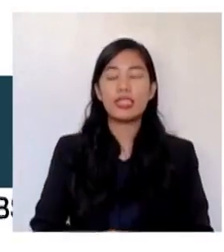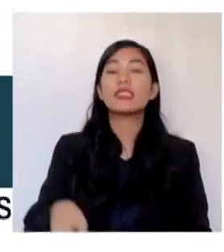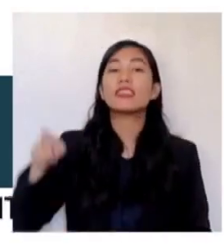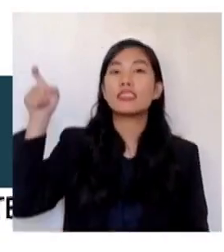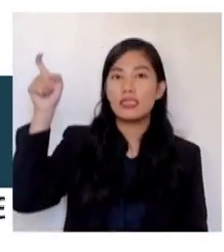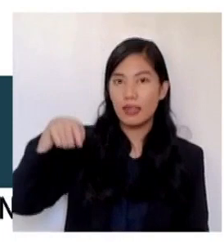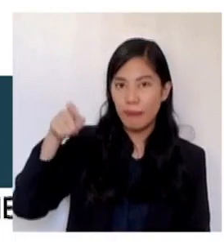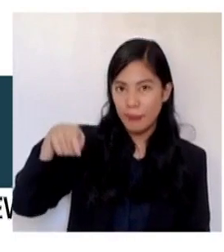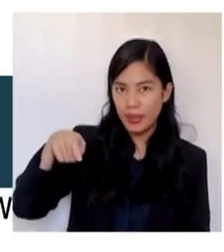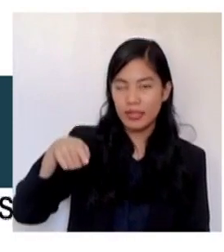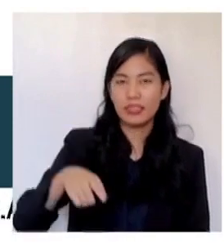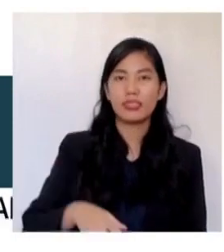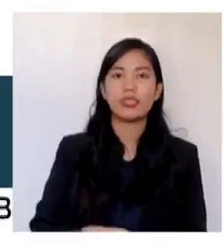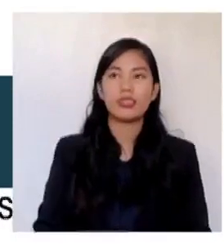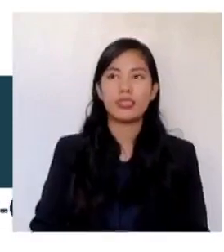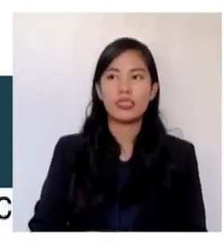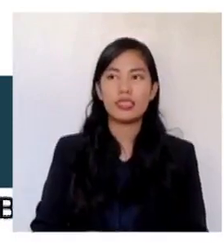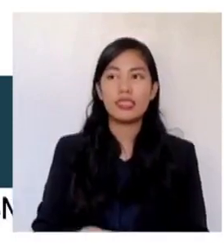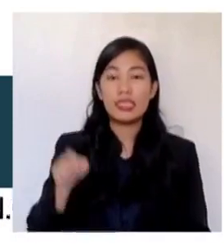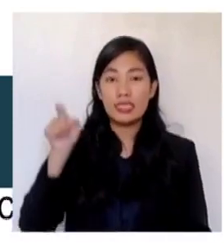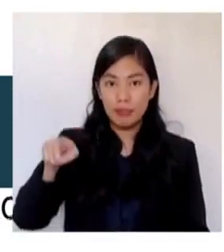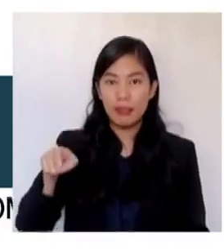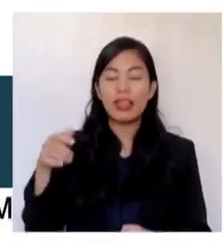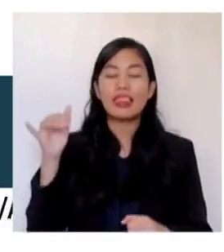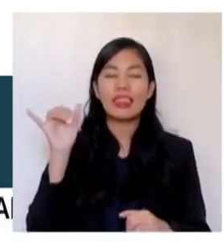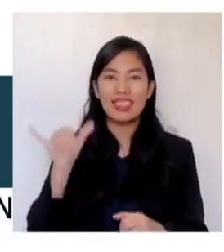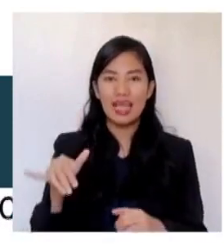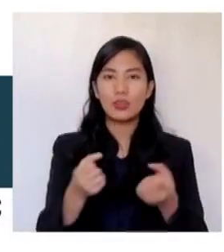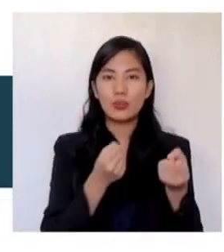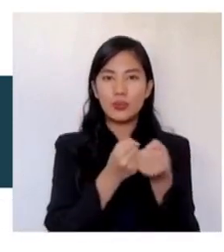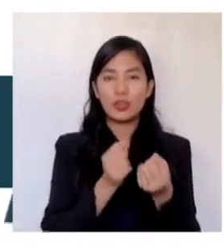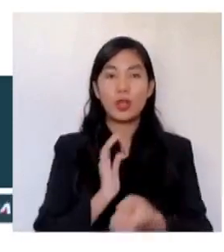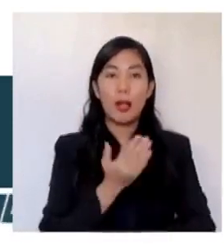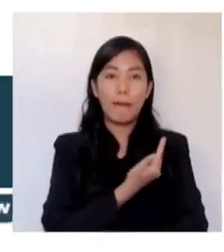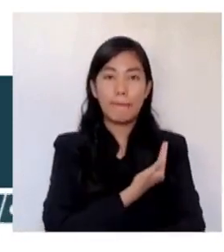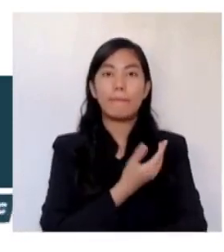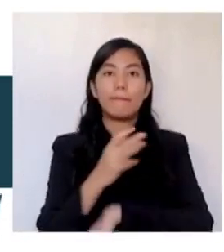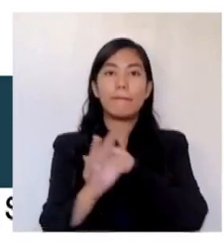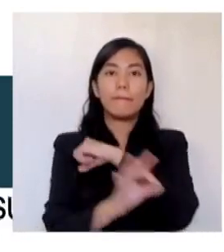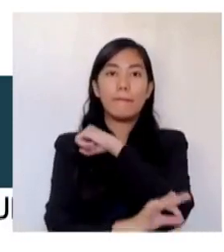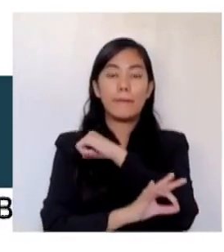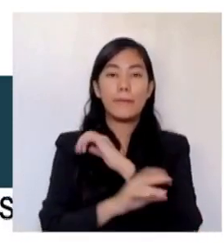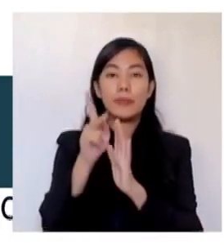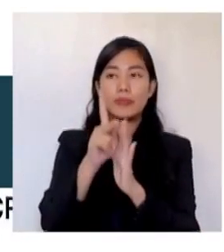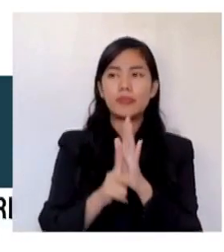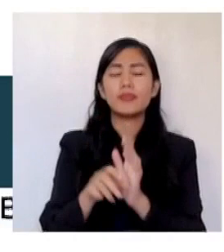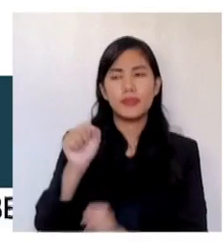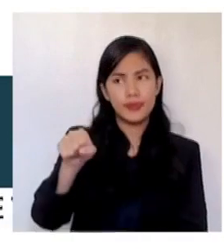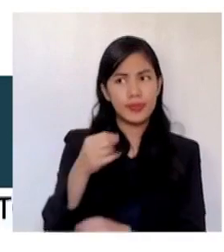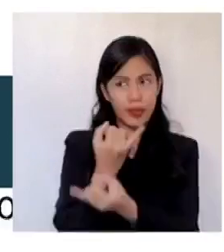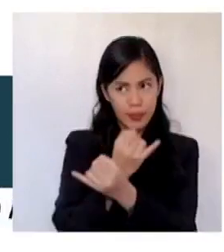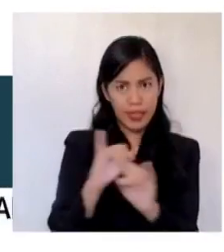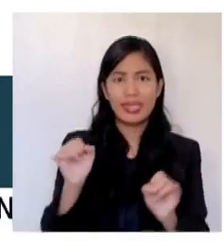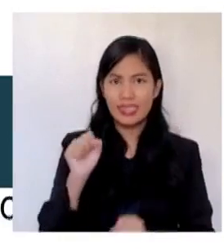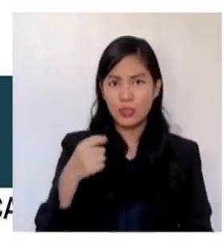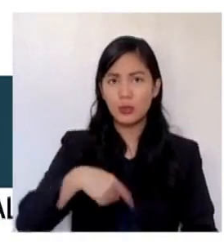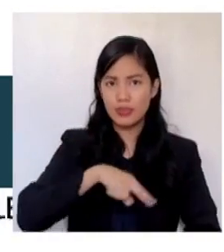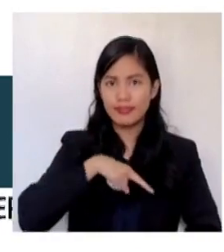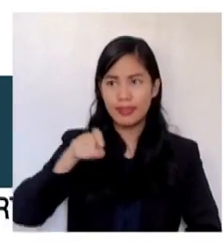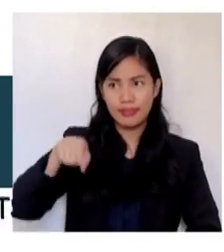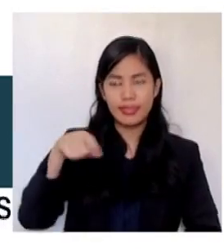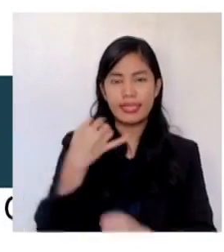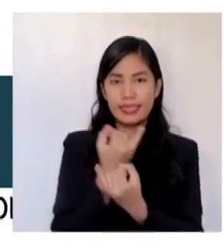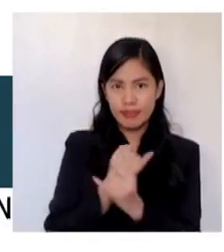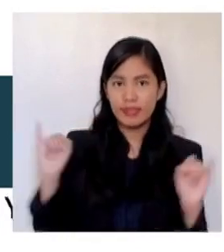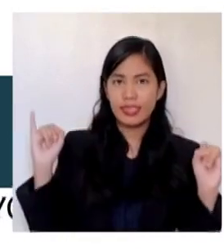should in fact be the basis of our foreign policy, even if we say that we will be independent and we have to be independent as far